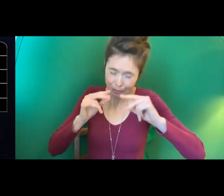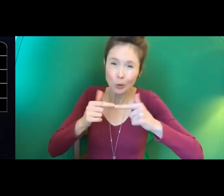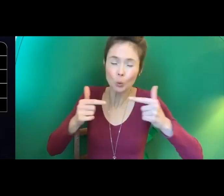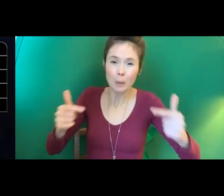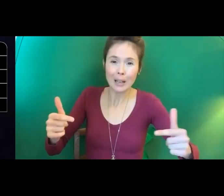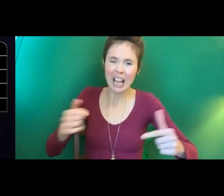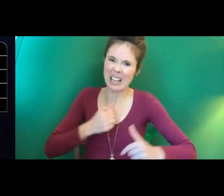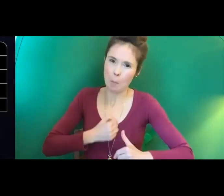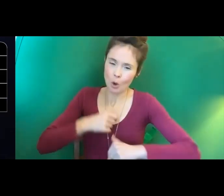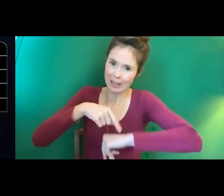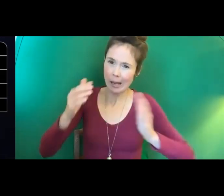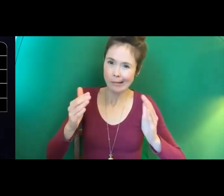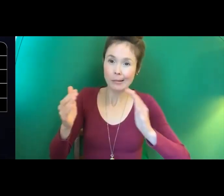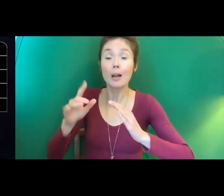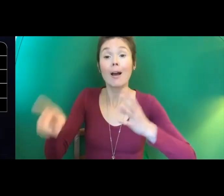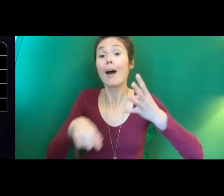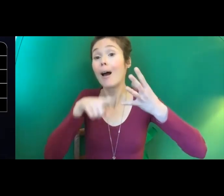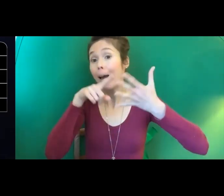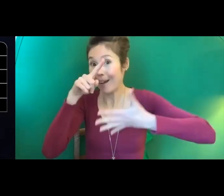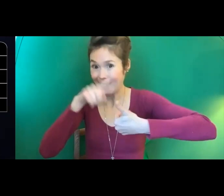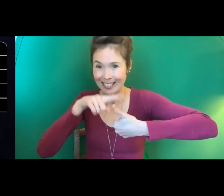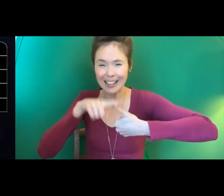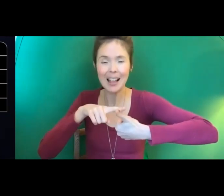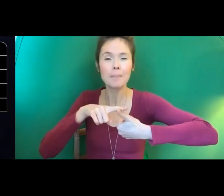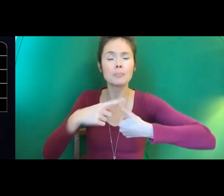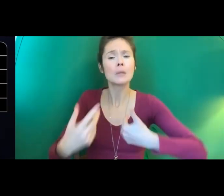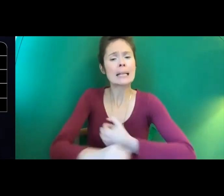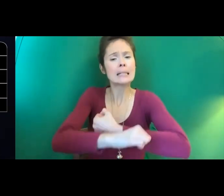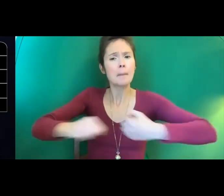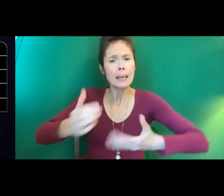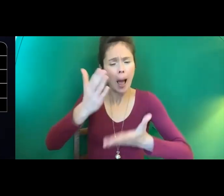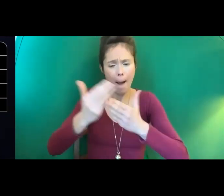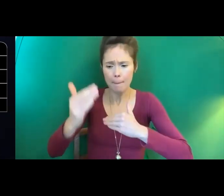Space, we've talked about the physical space, but the virtual space is just as